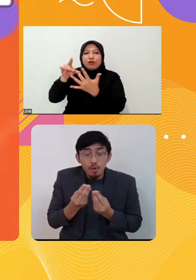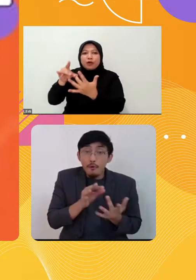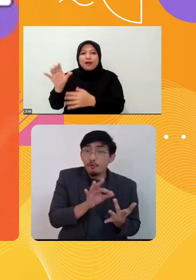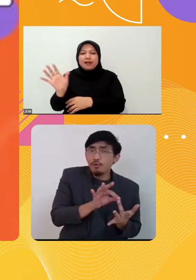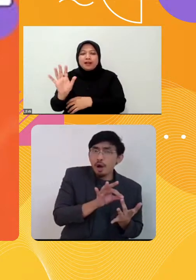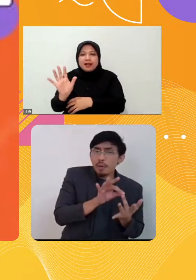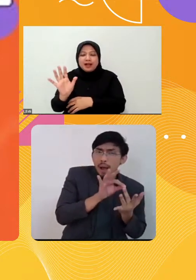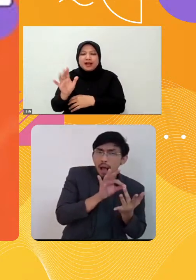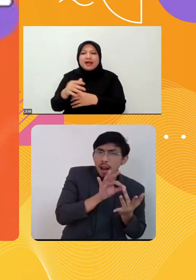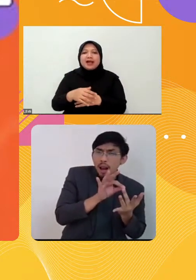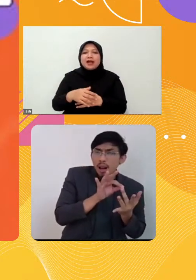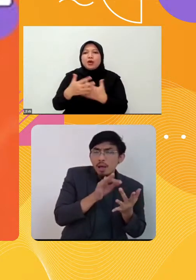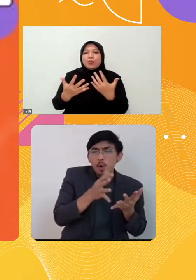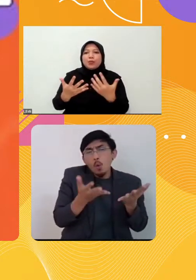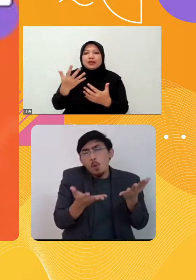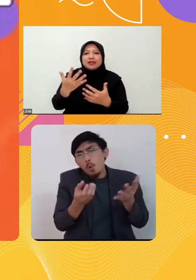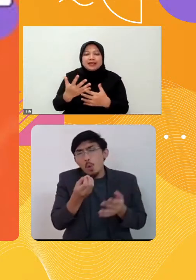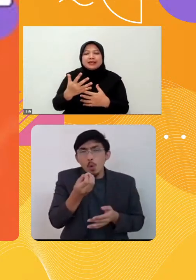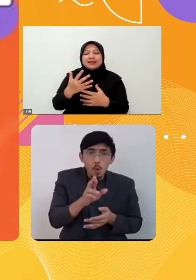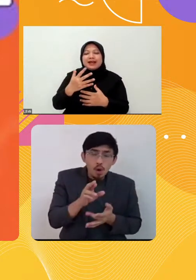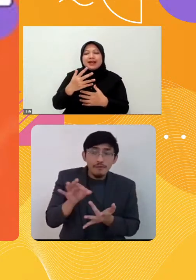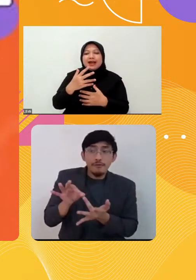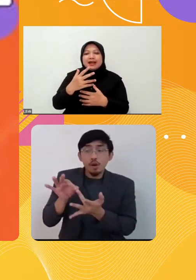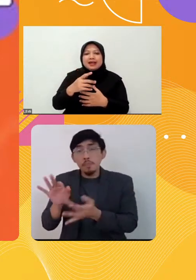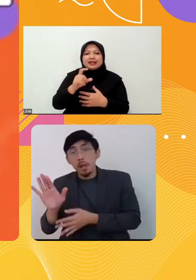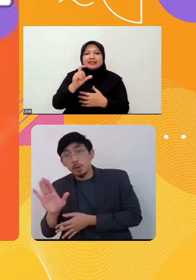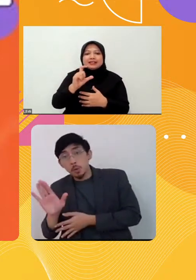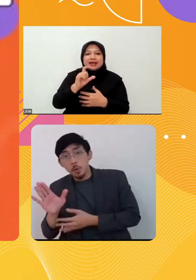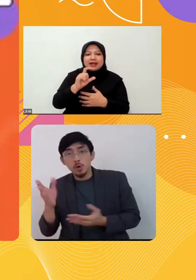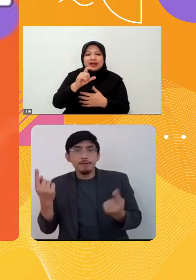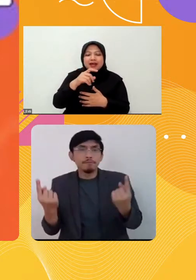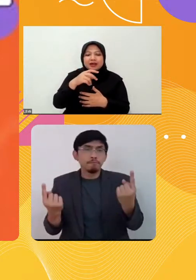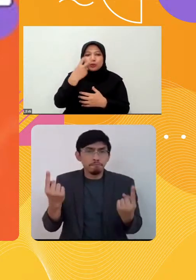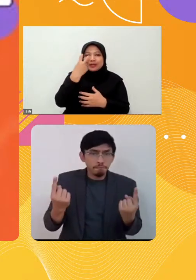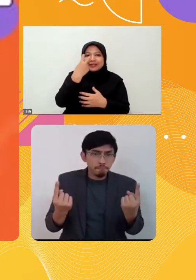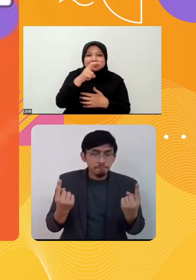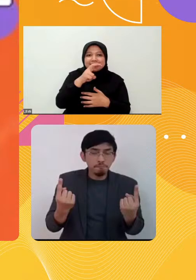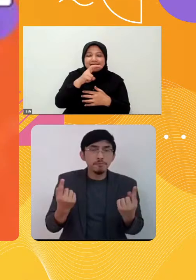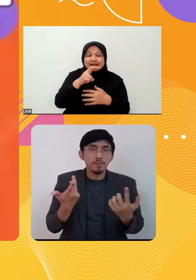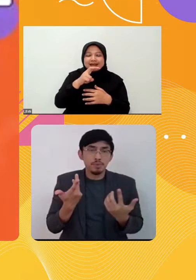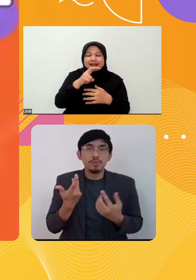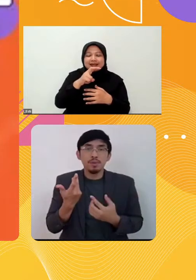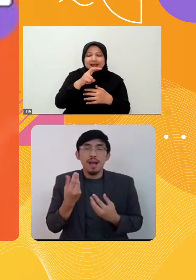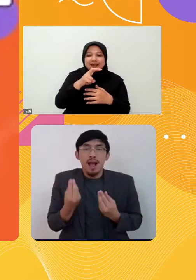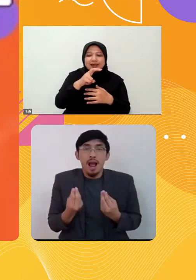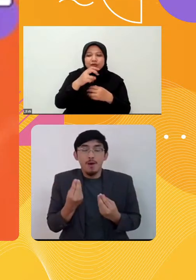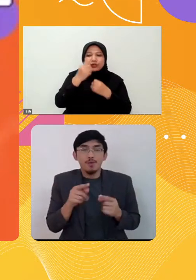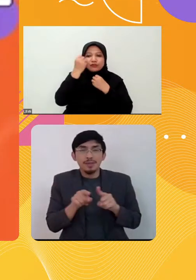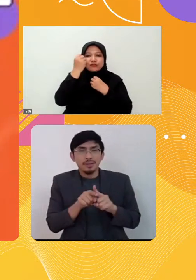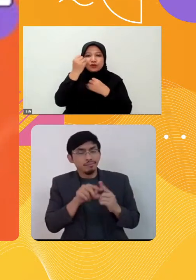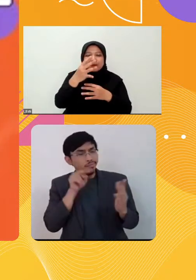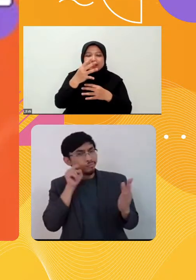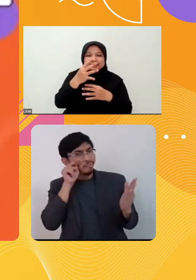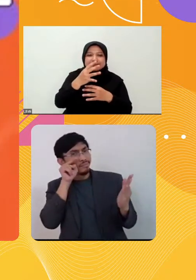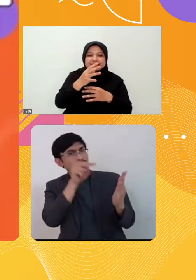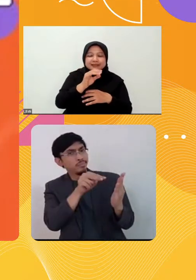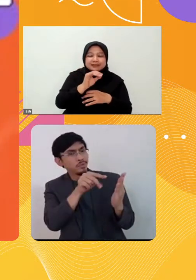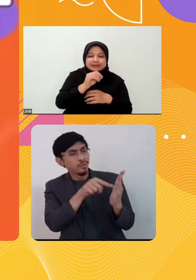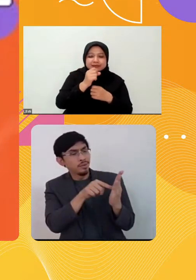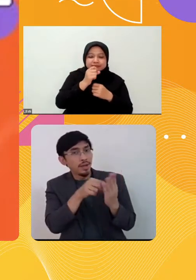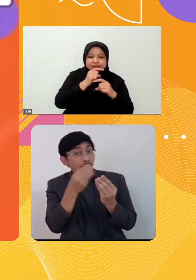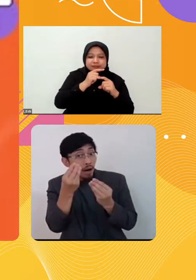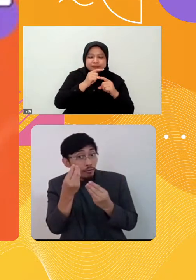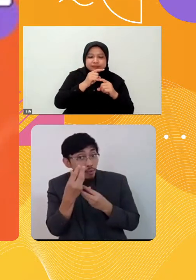check tools, and then social media and monitoring tools, and then how we involve